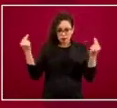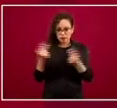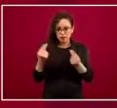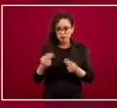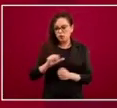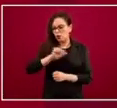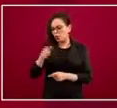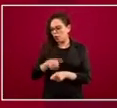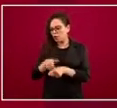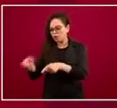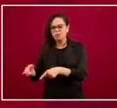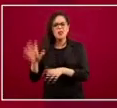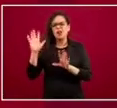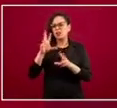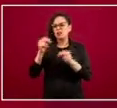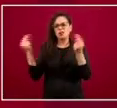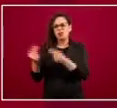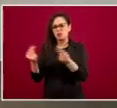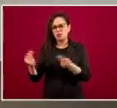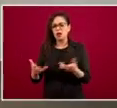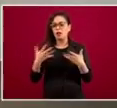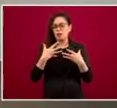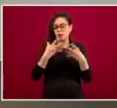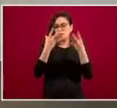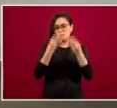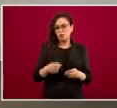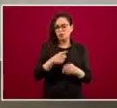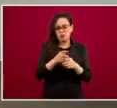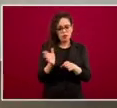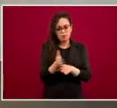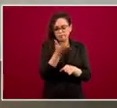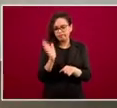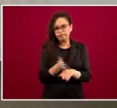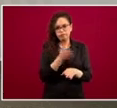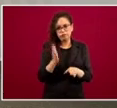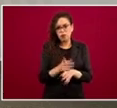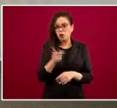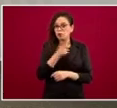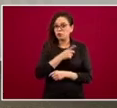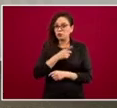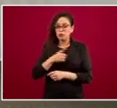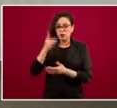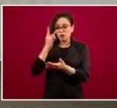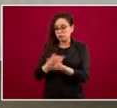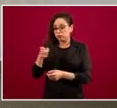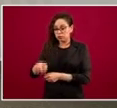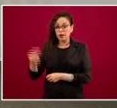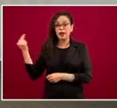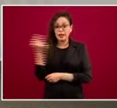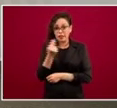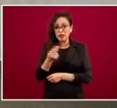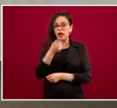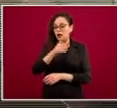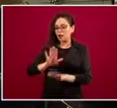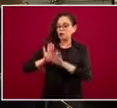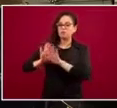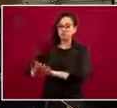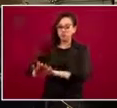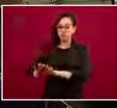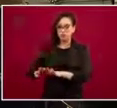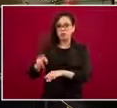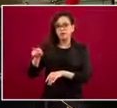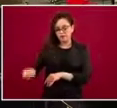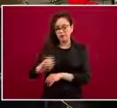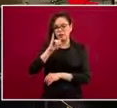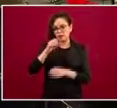has been handling all the different lists of which supplies we actually need, which ones we don't, which ones are appropriate to